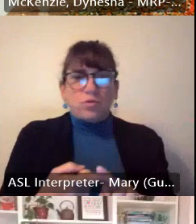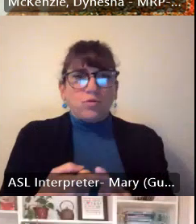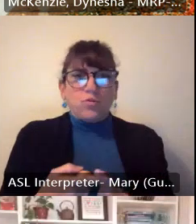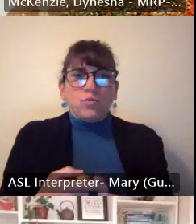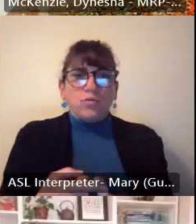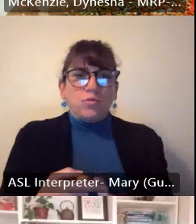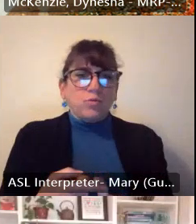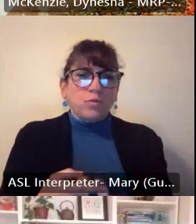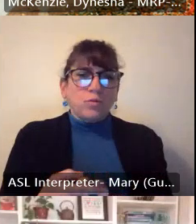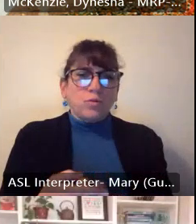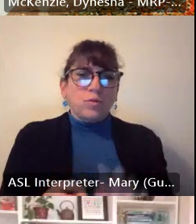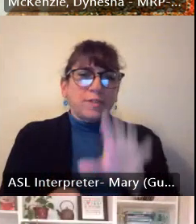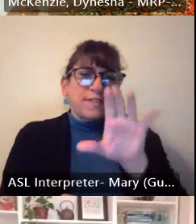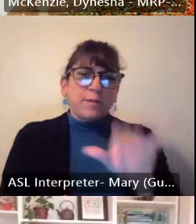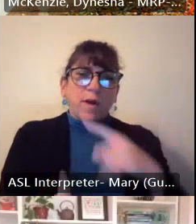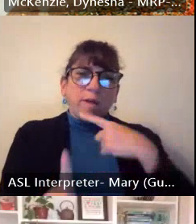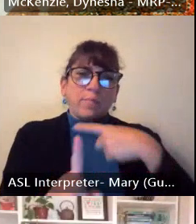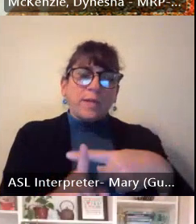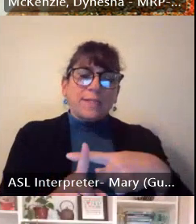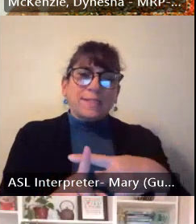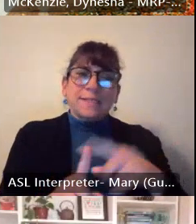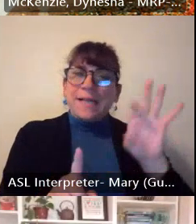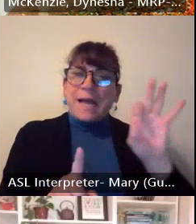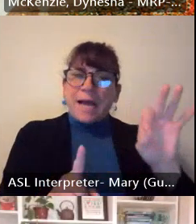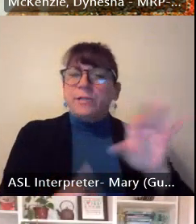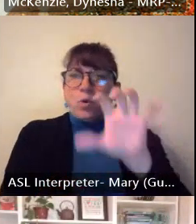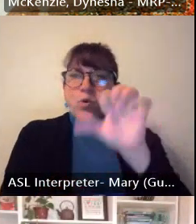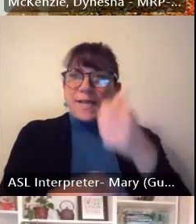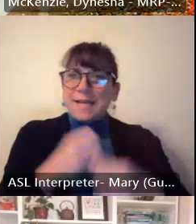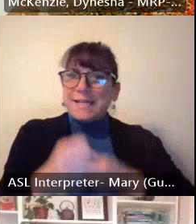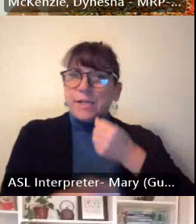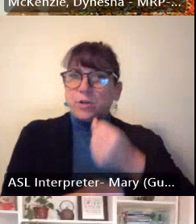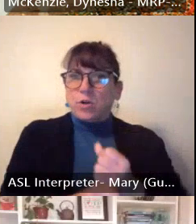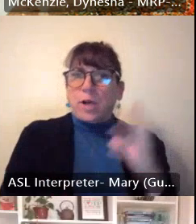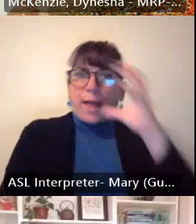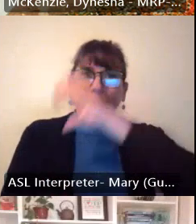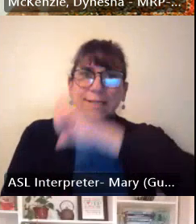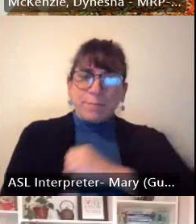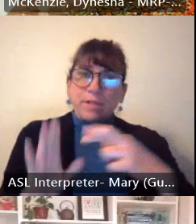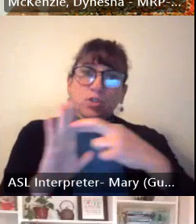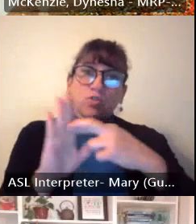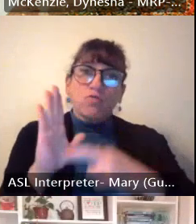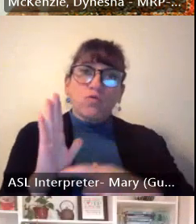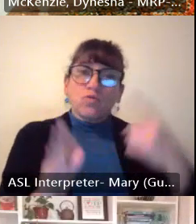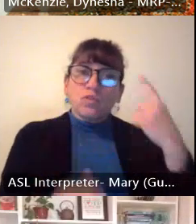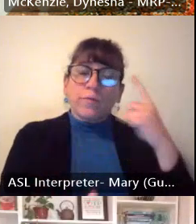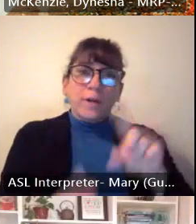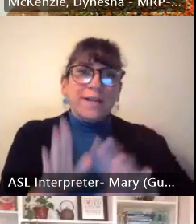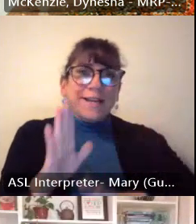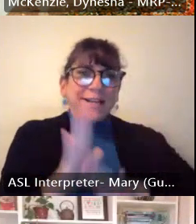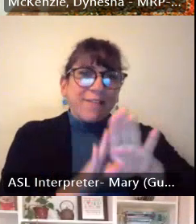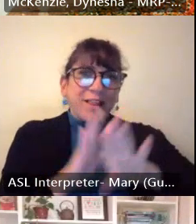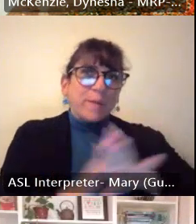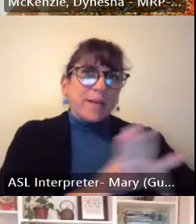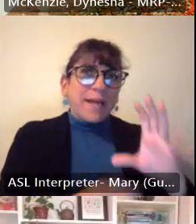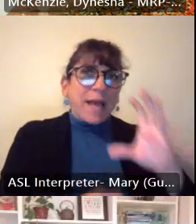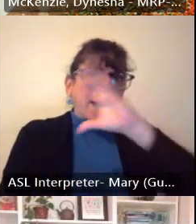plus 9. So 10-year estimates. And the rules for developing those